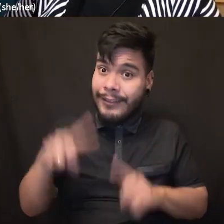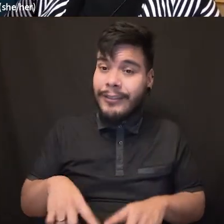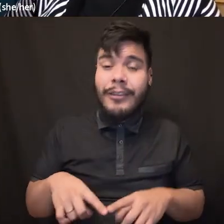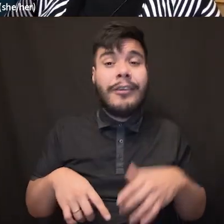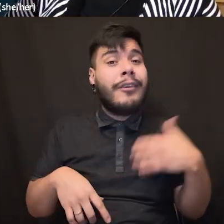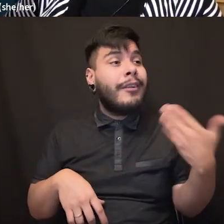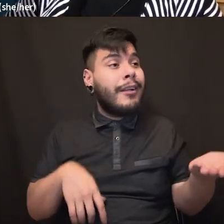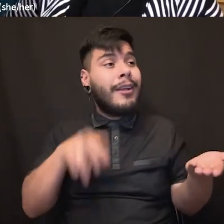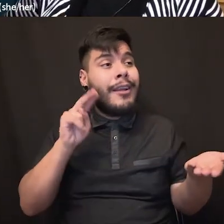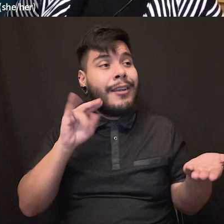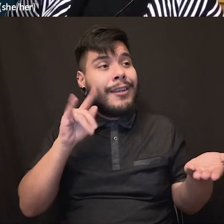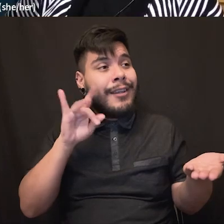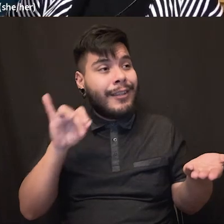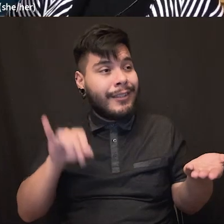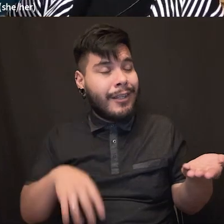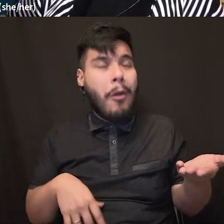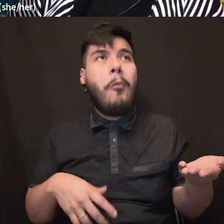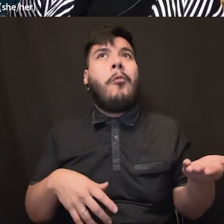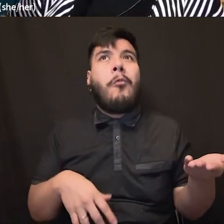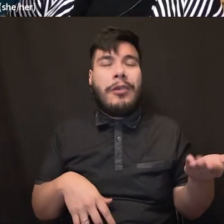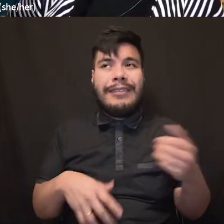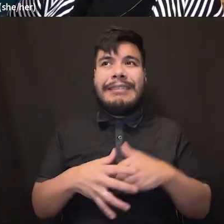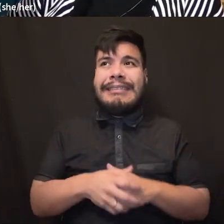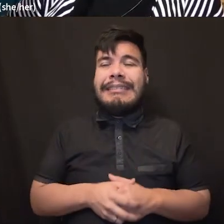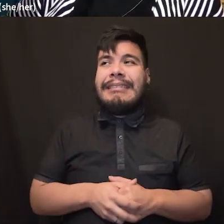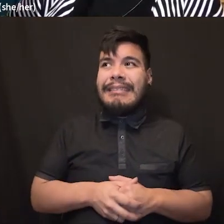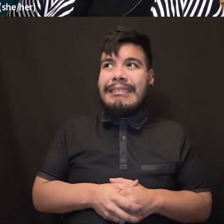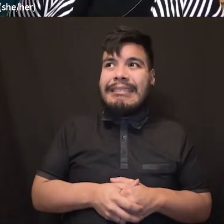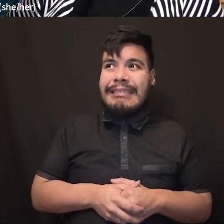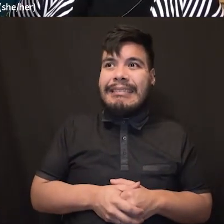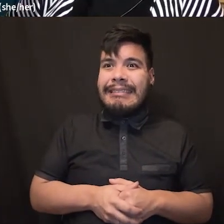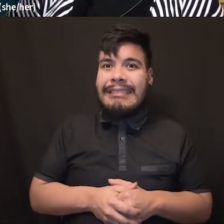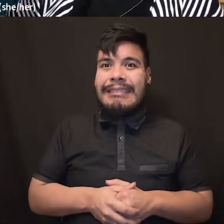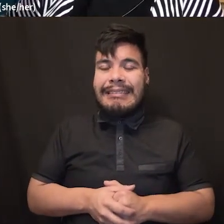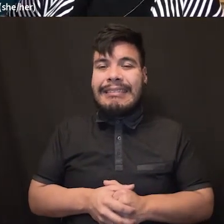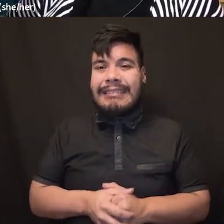Nikki, let's start with you. Oh, no.